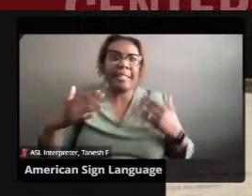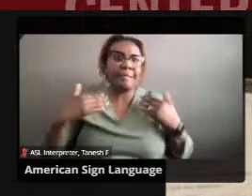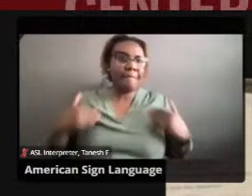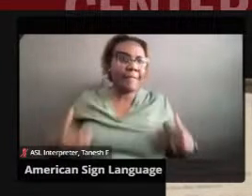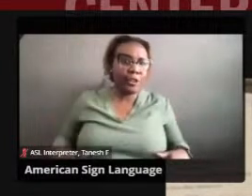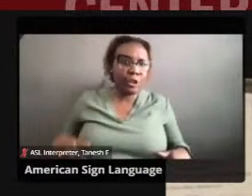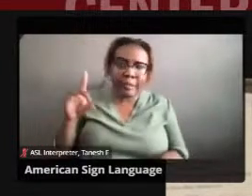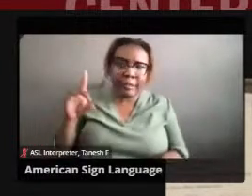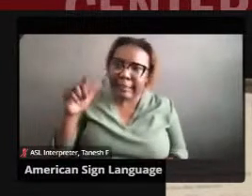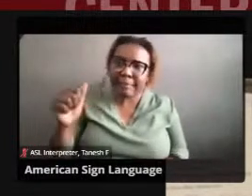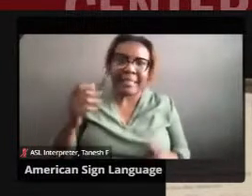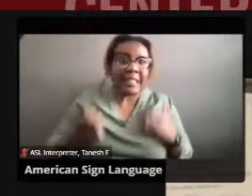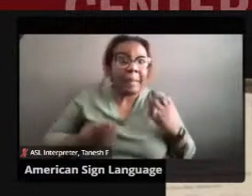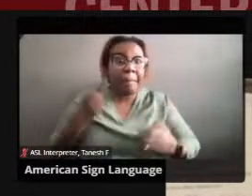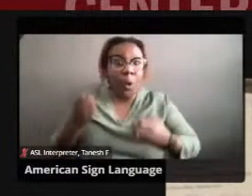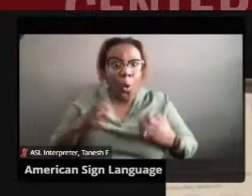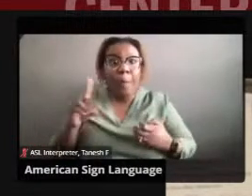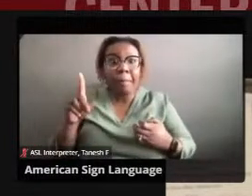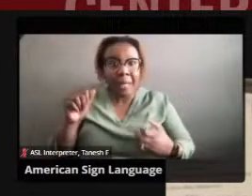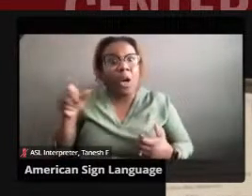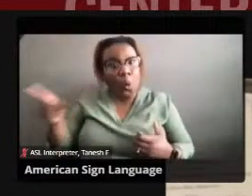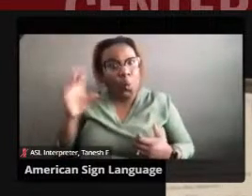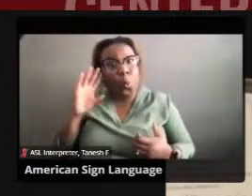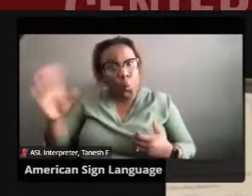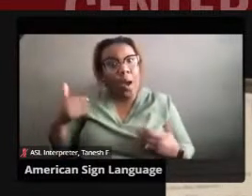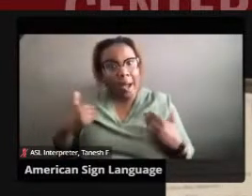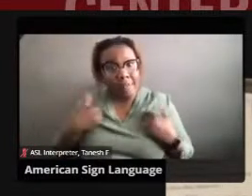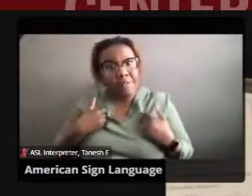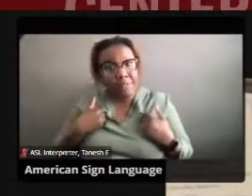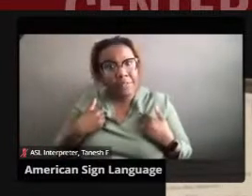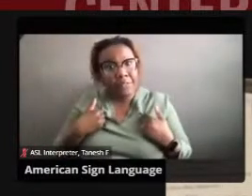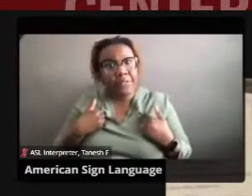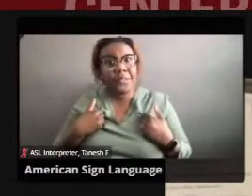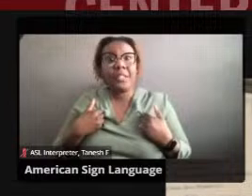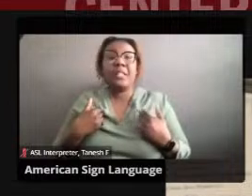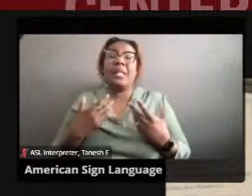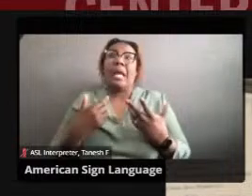community on Gaza has angered me beyond my ability to properly